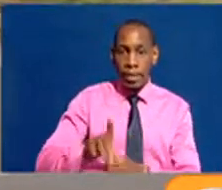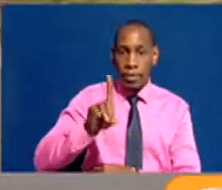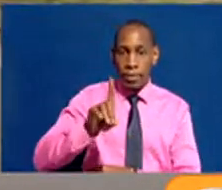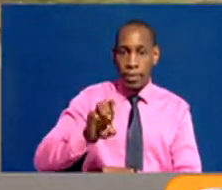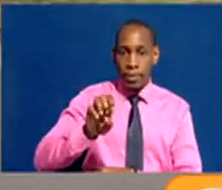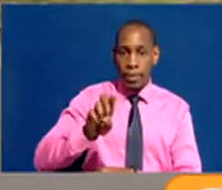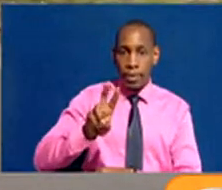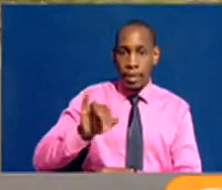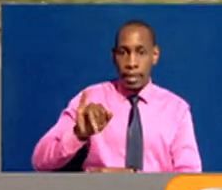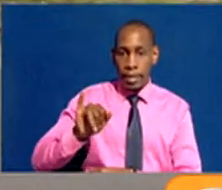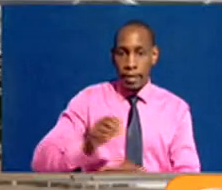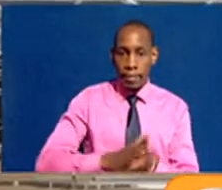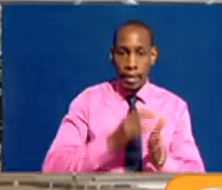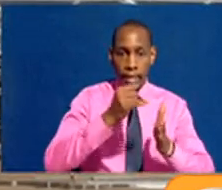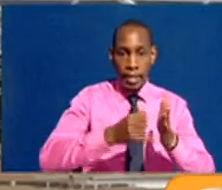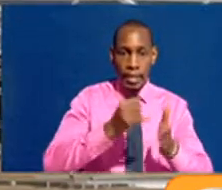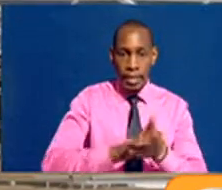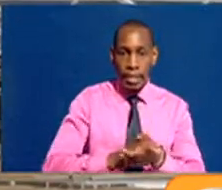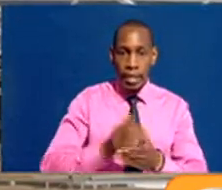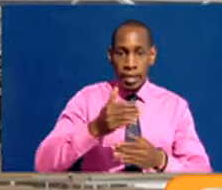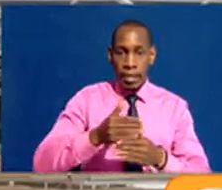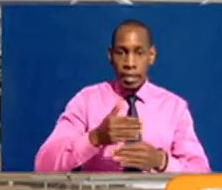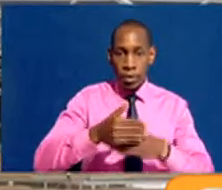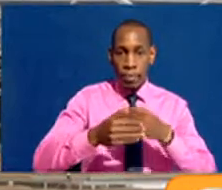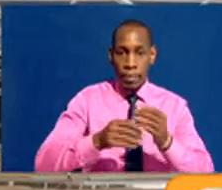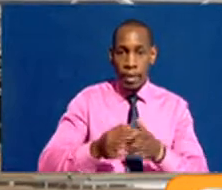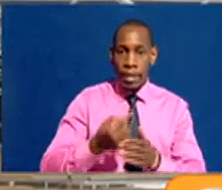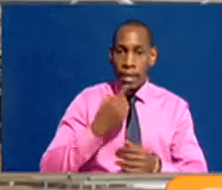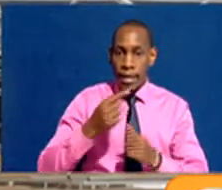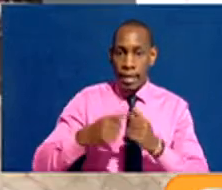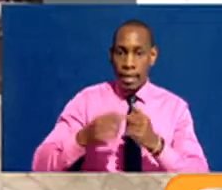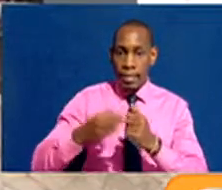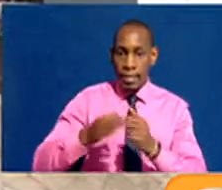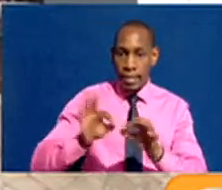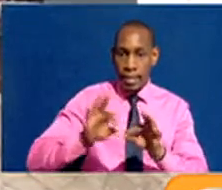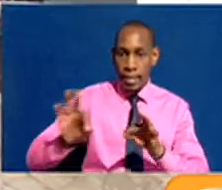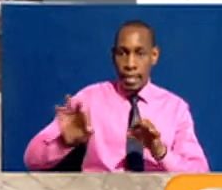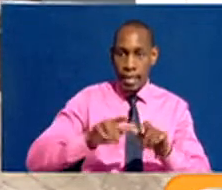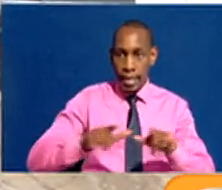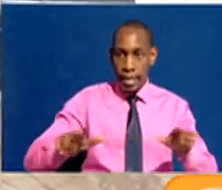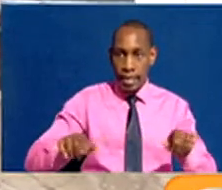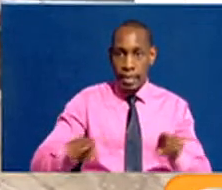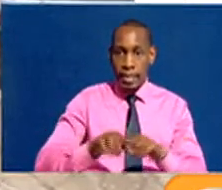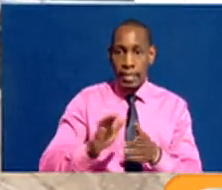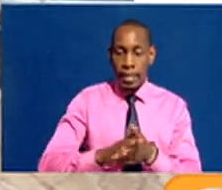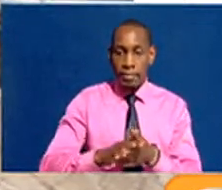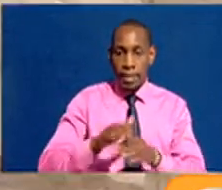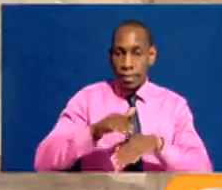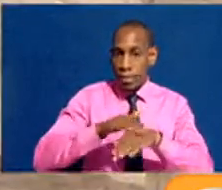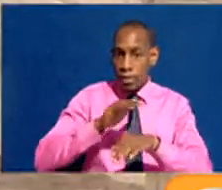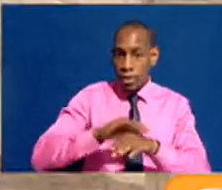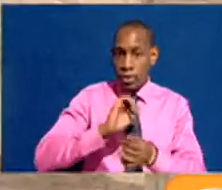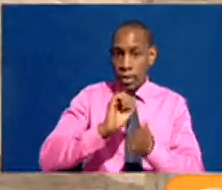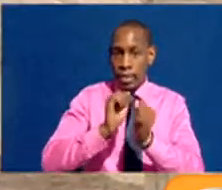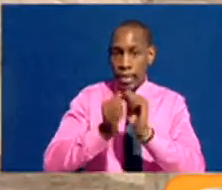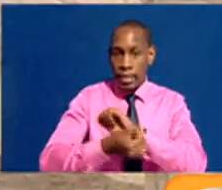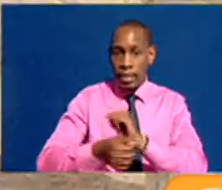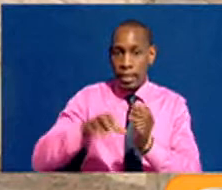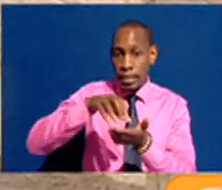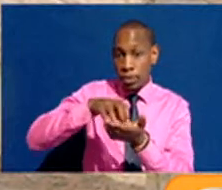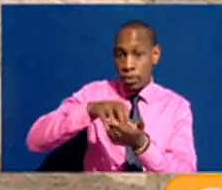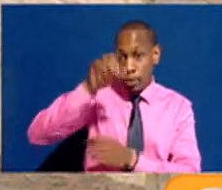mill, built on a 168-acre piece of land. It is slowly changing the face of this Gora